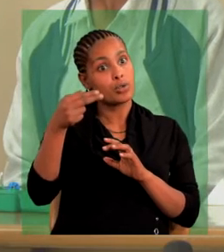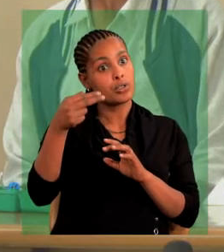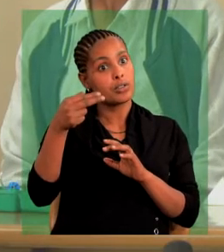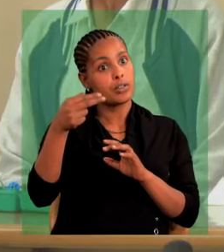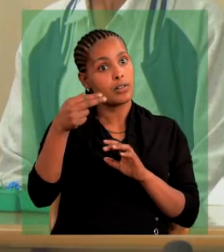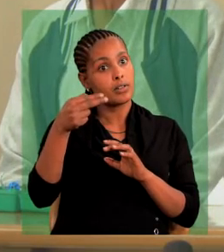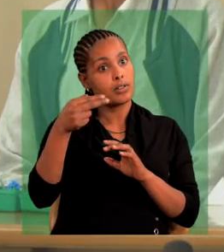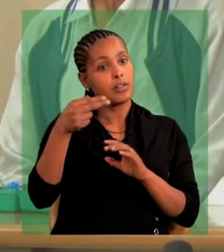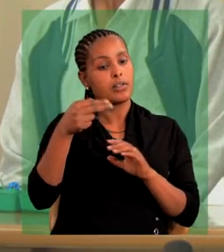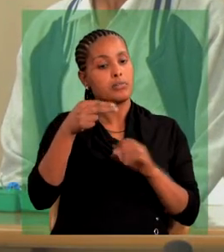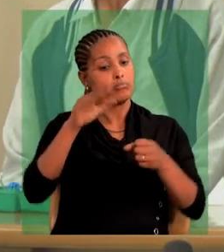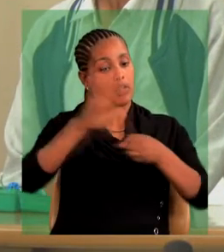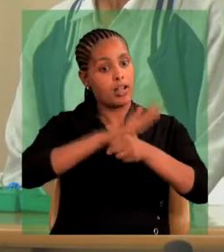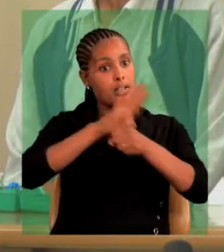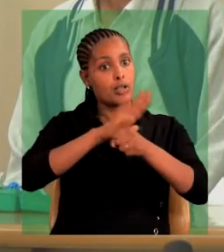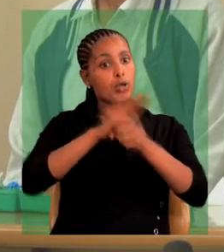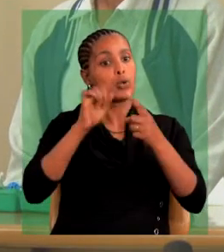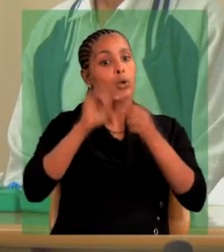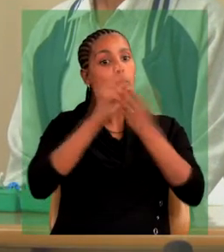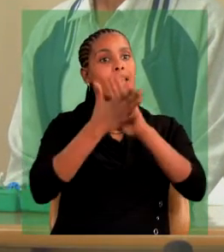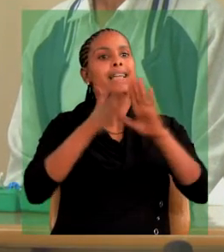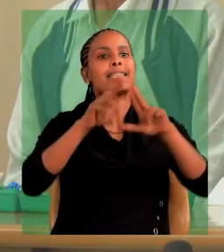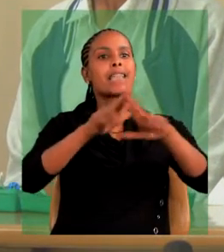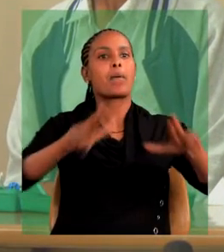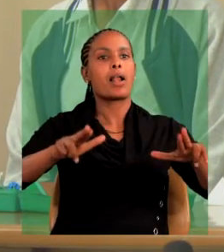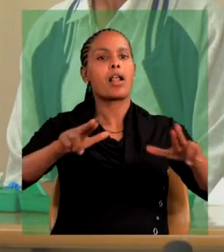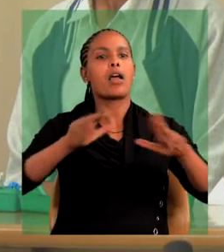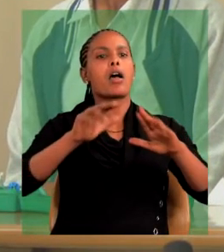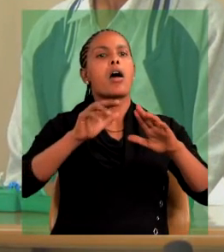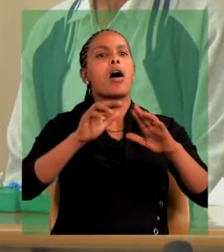It needs to be satisfied, to be stable. Yes.